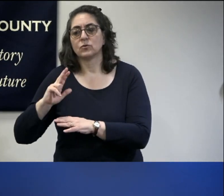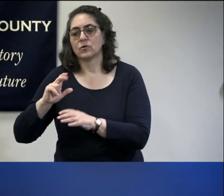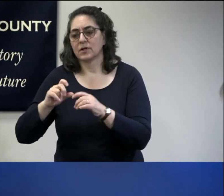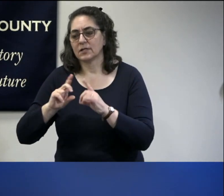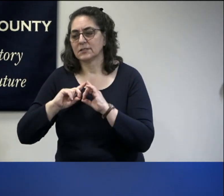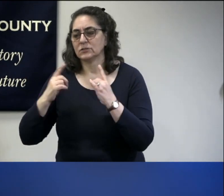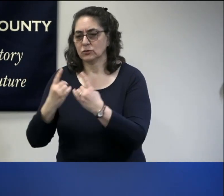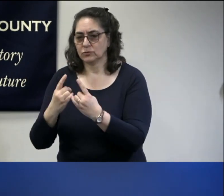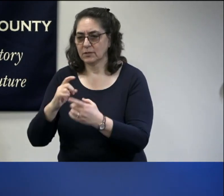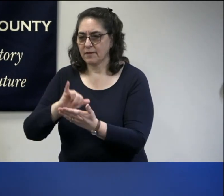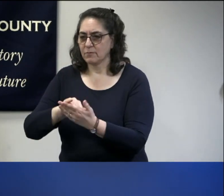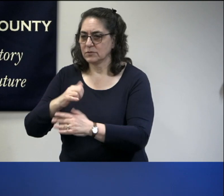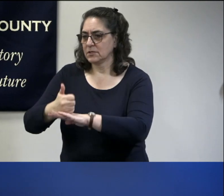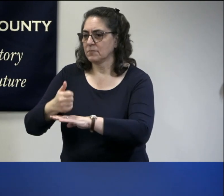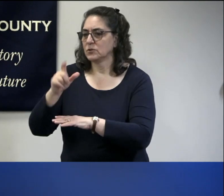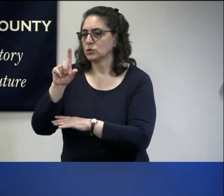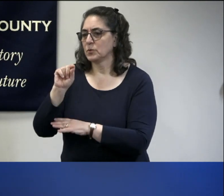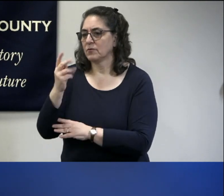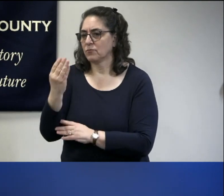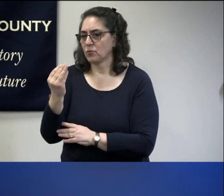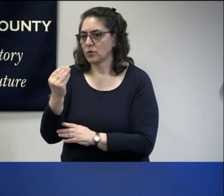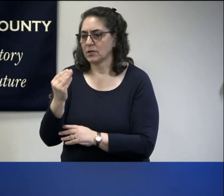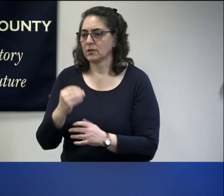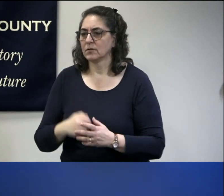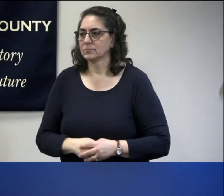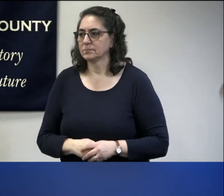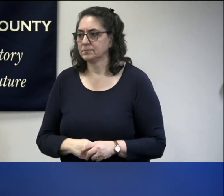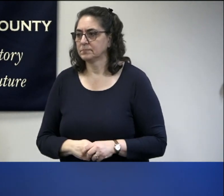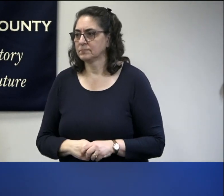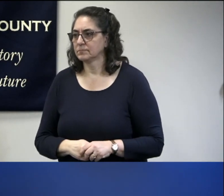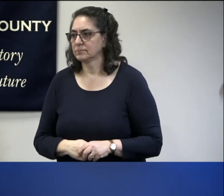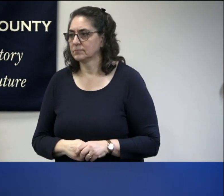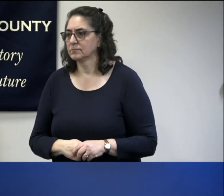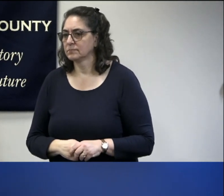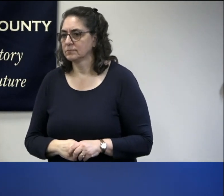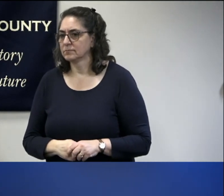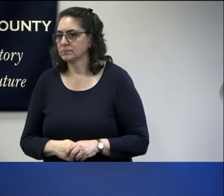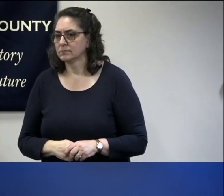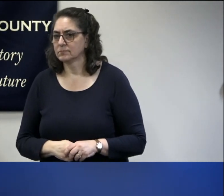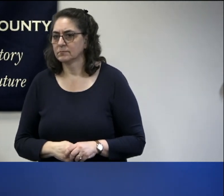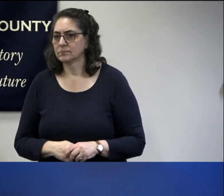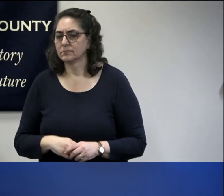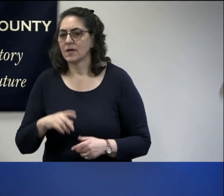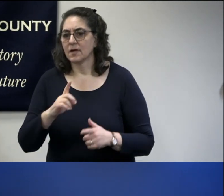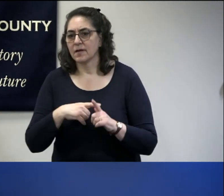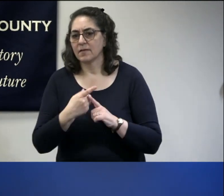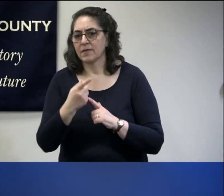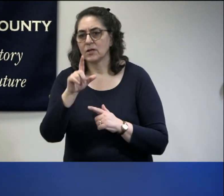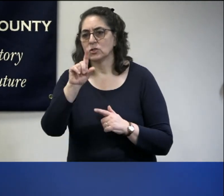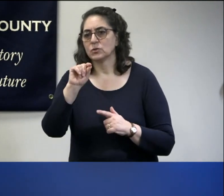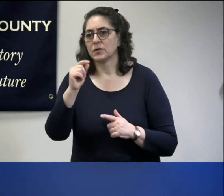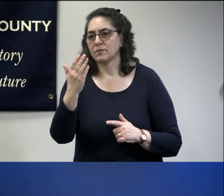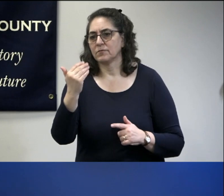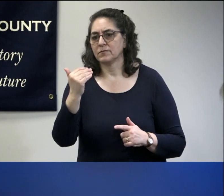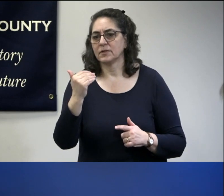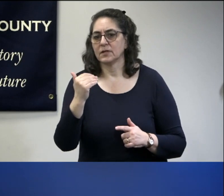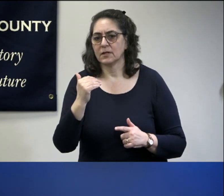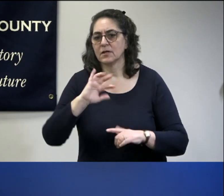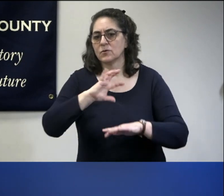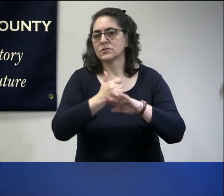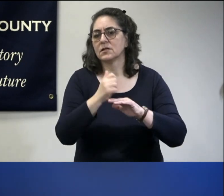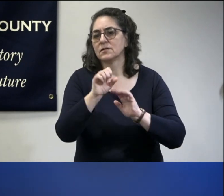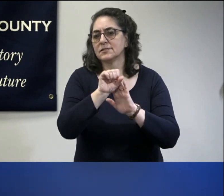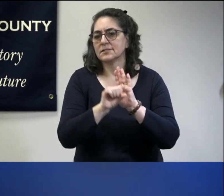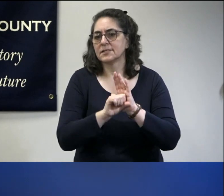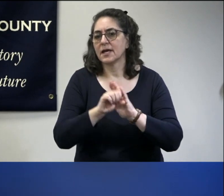2014, with help to Matthew Jordan, actually, and the HBC. And then in 2015 on the State and National Registers